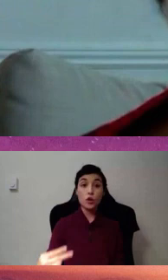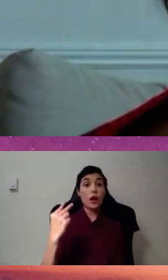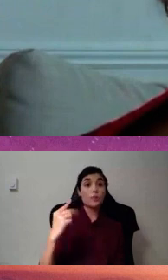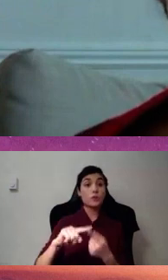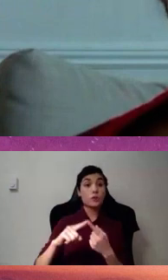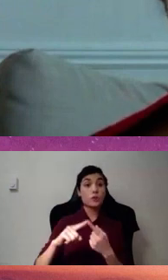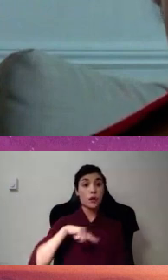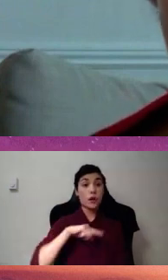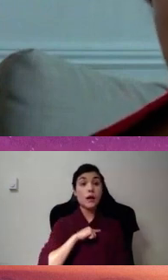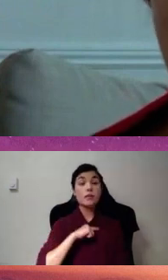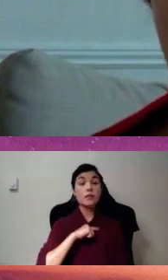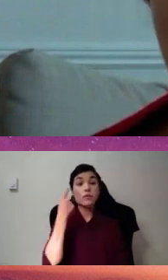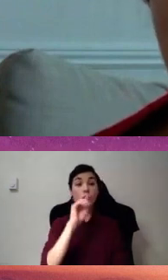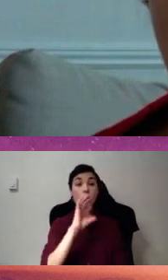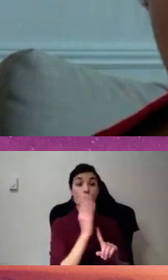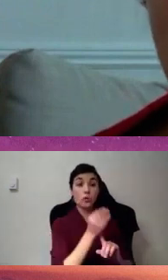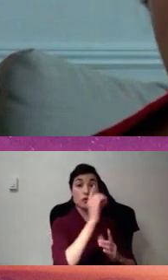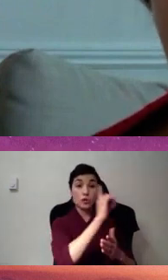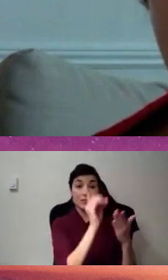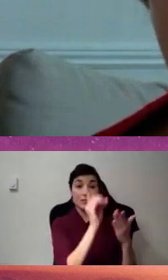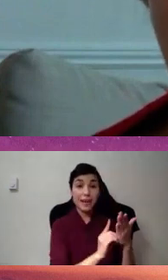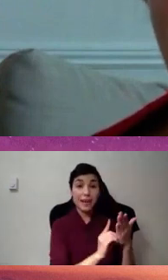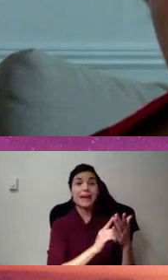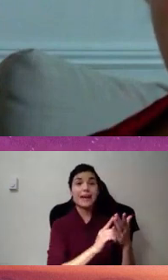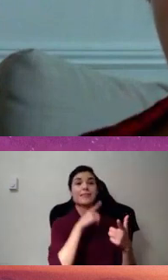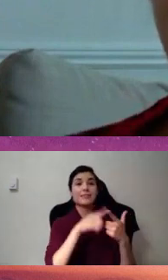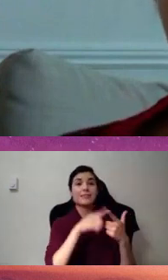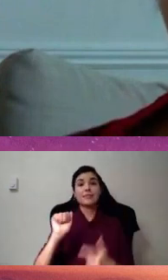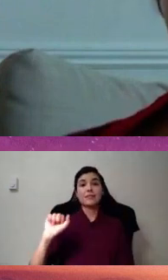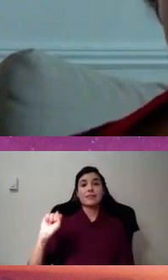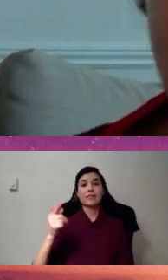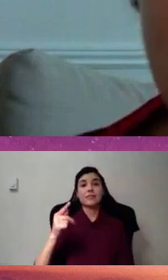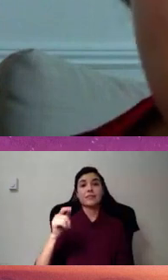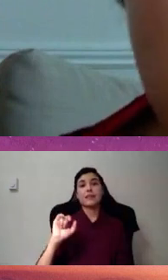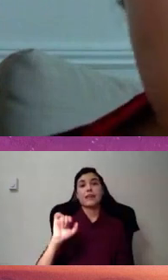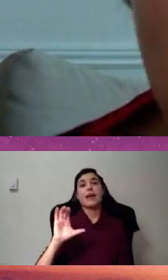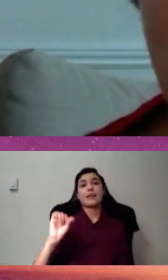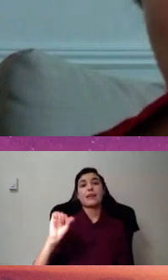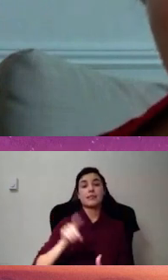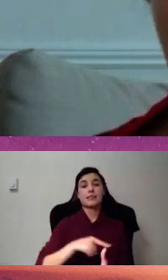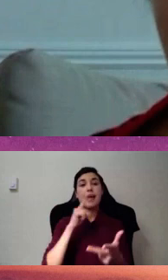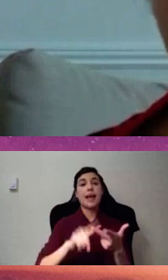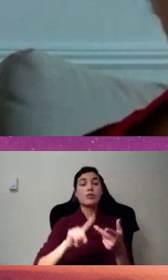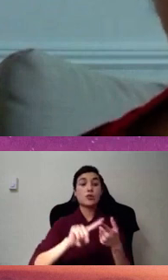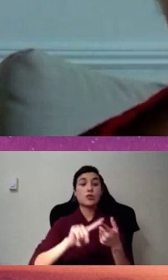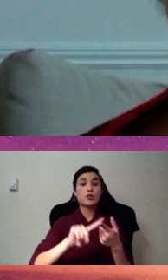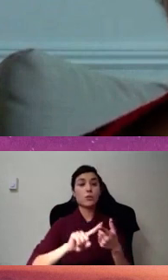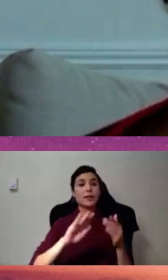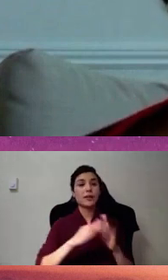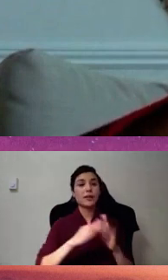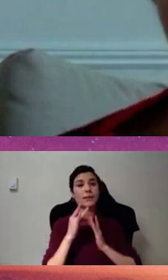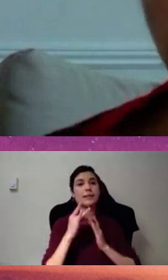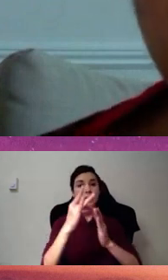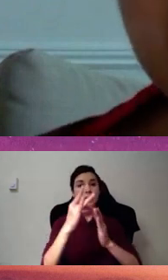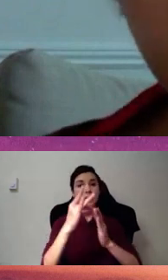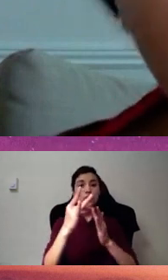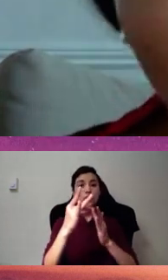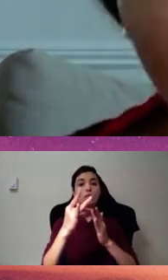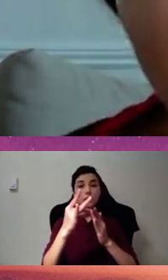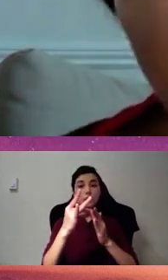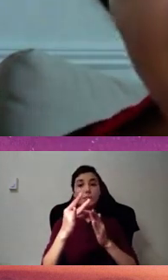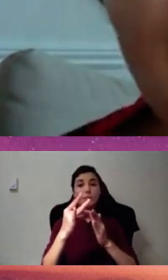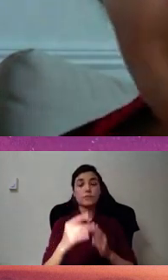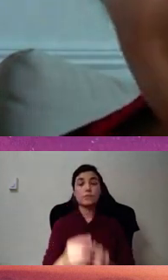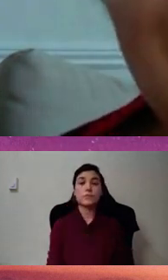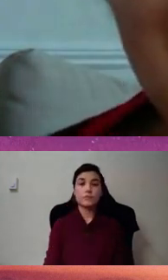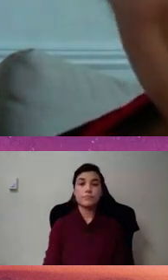aesthetic opinions, and to be leaders in cultural and religious performance. the poetic justice of this way